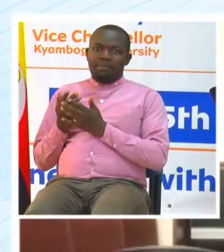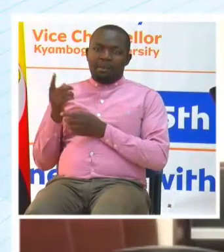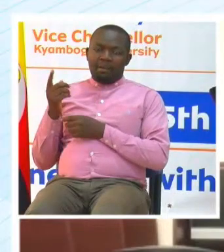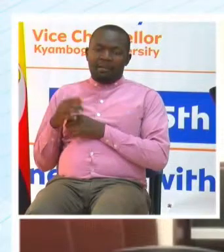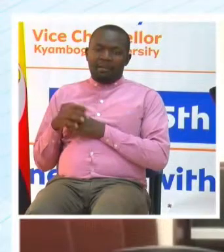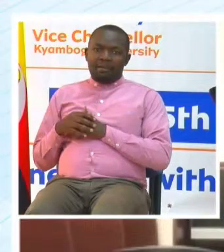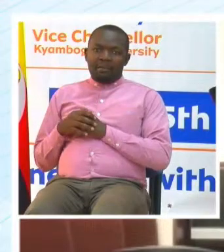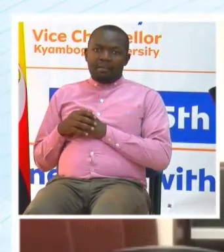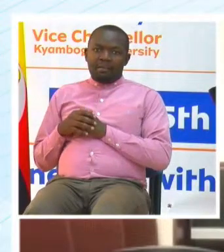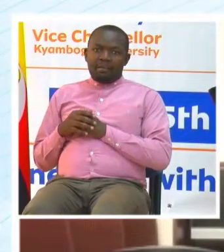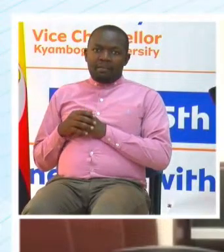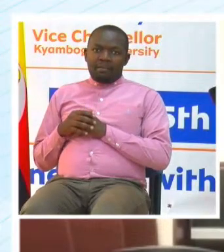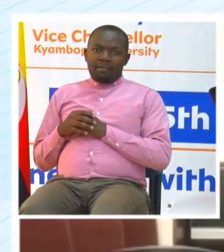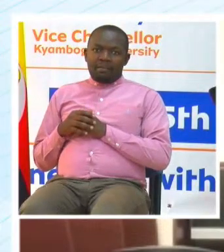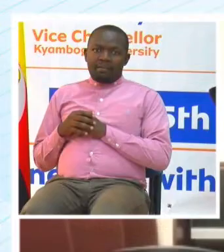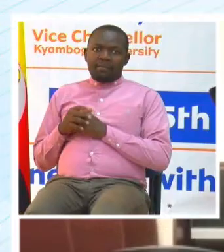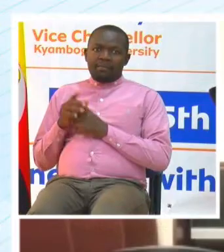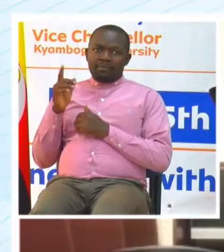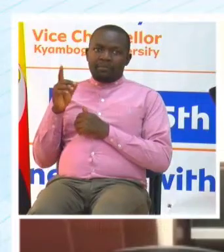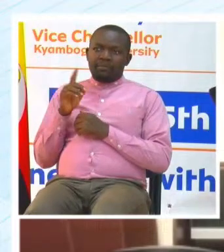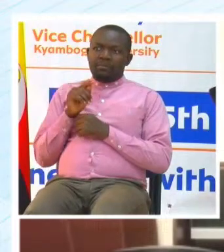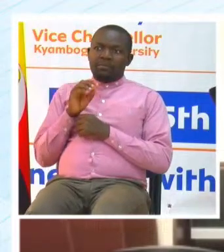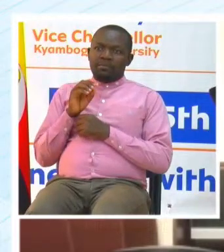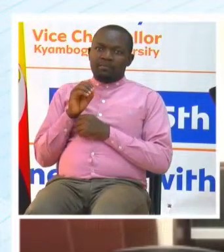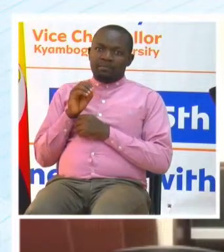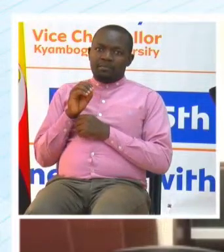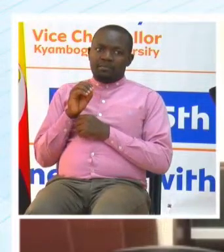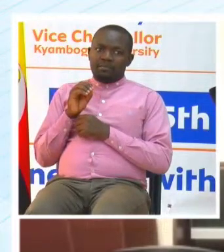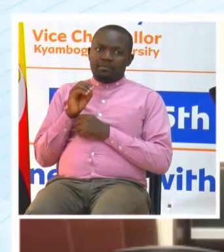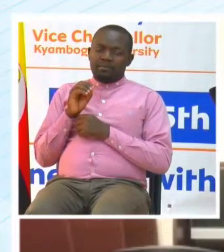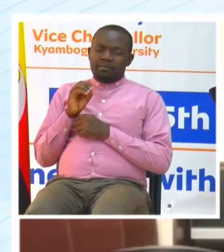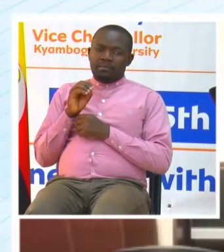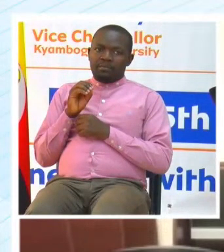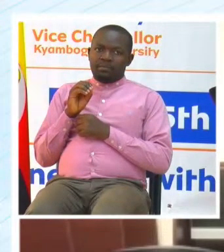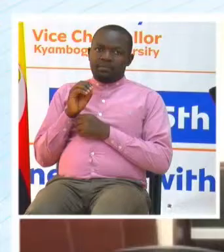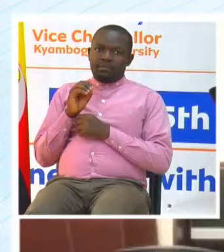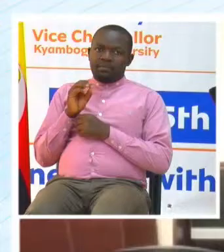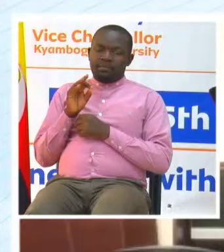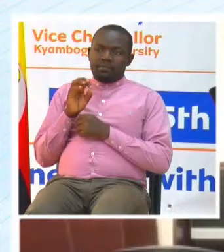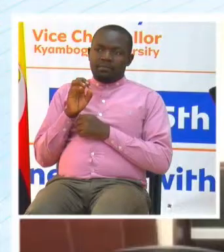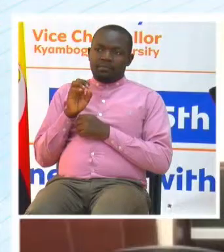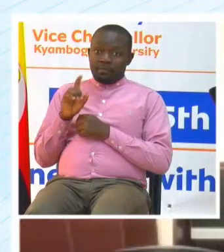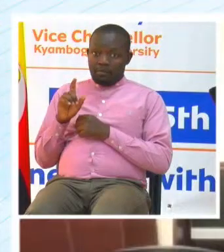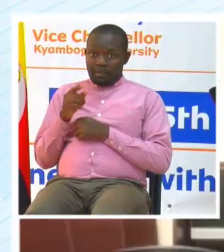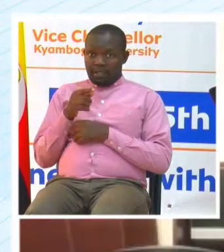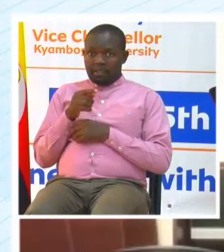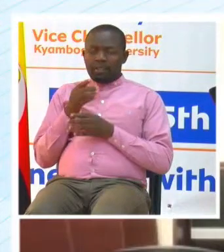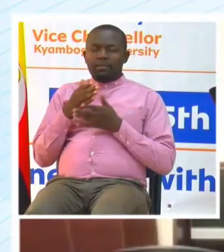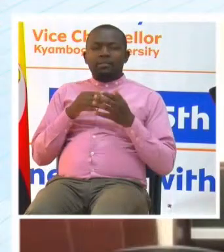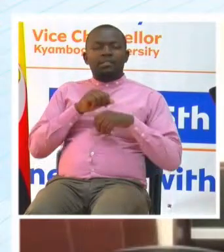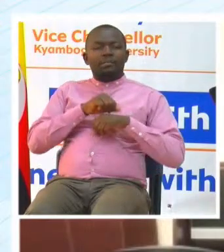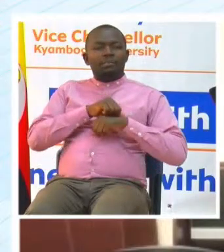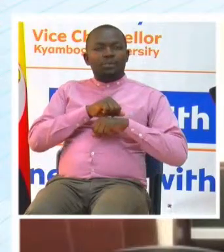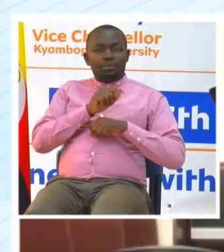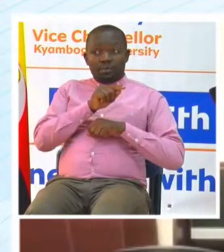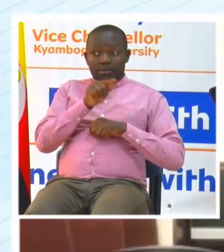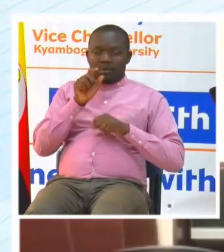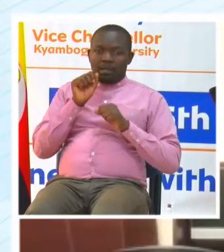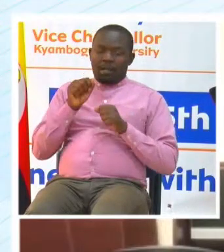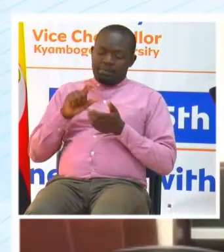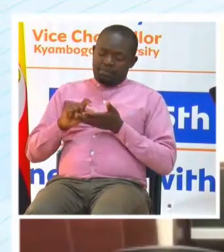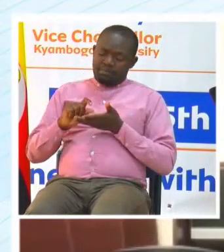that's the GRE and the TOEFL. Then some schools may also require you to pay some small application